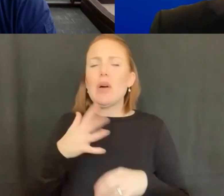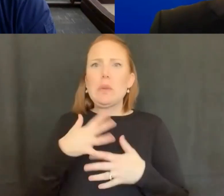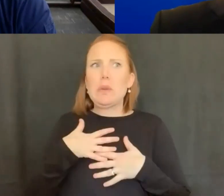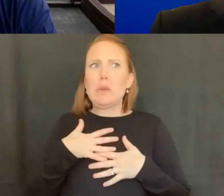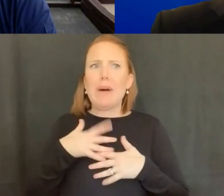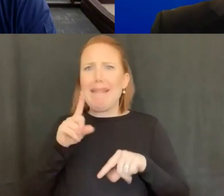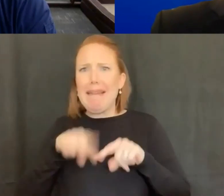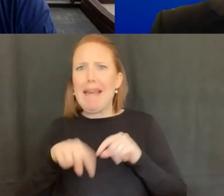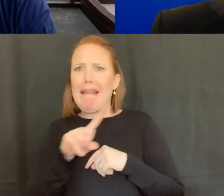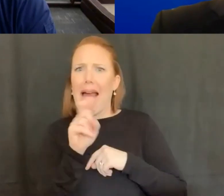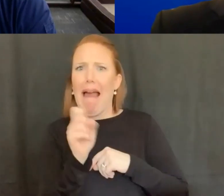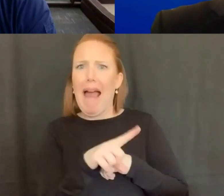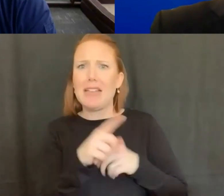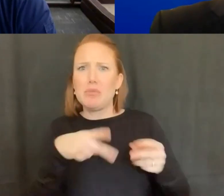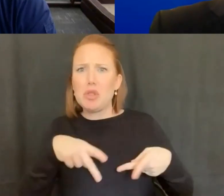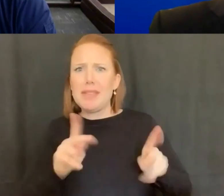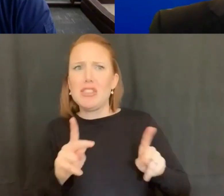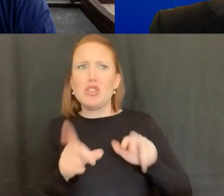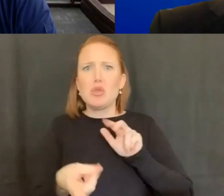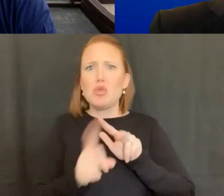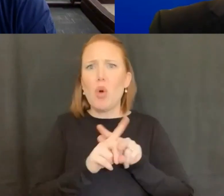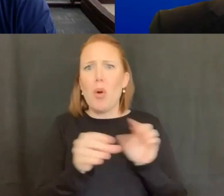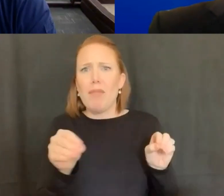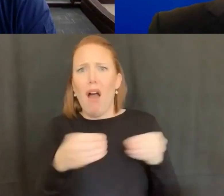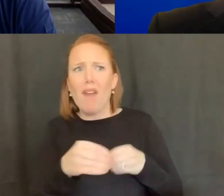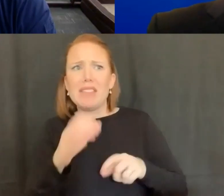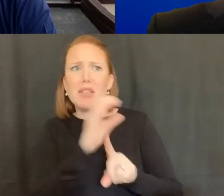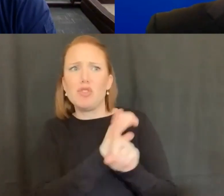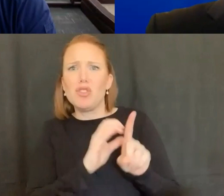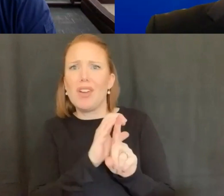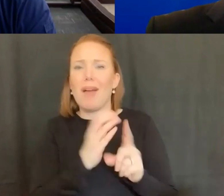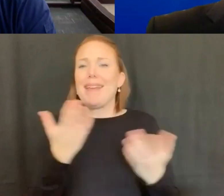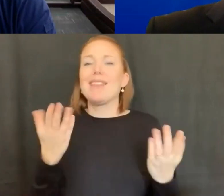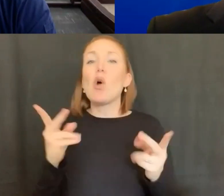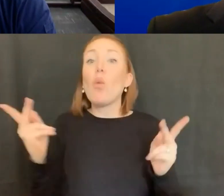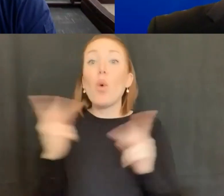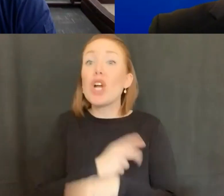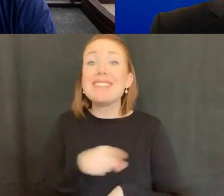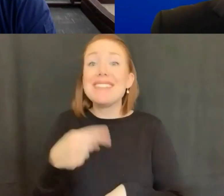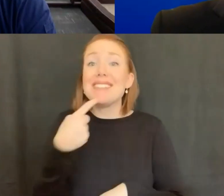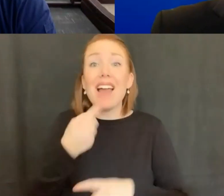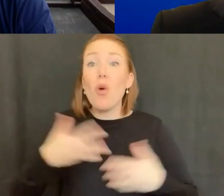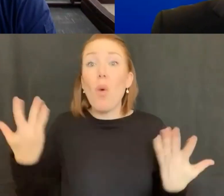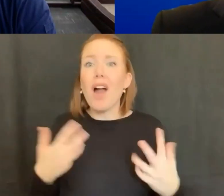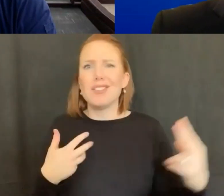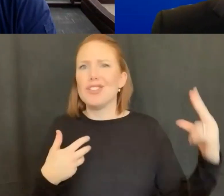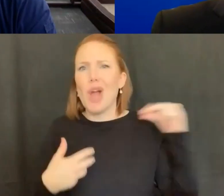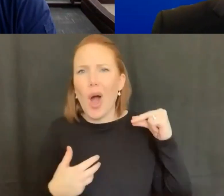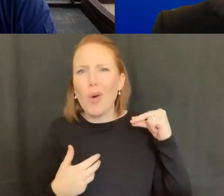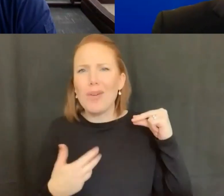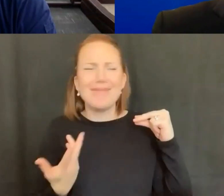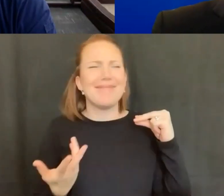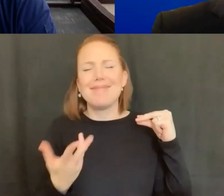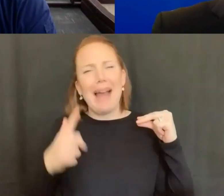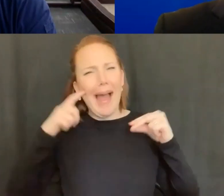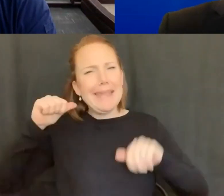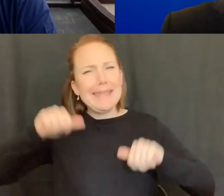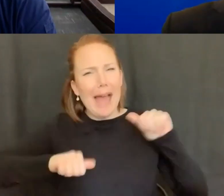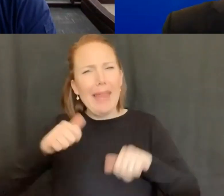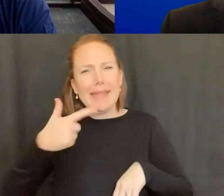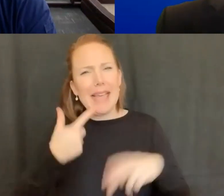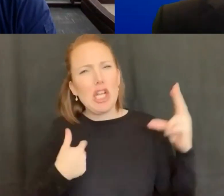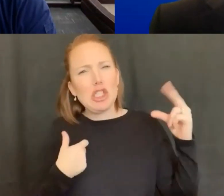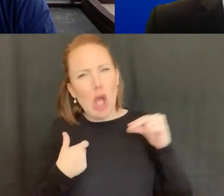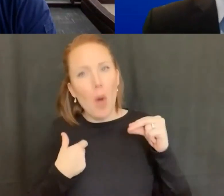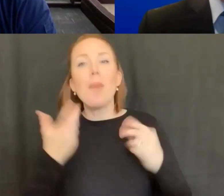for something like that. And the worst they could say is no, but like he's saying, the odds of them saying no are pretty slim. They're going to say yes. Mm-hmm.